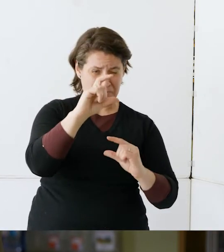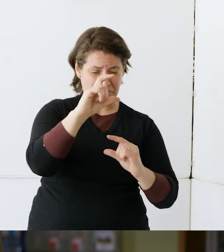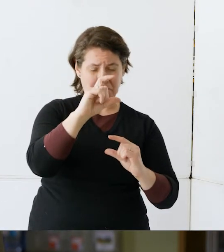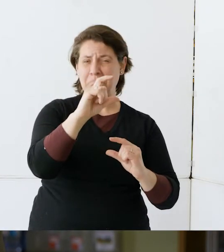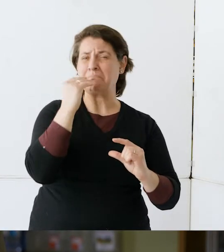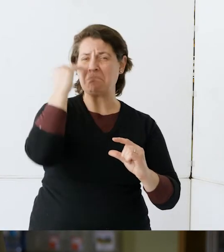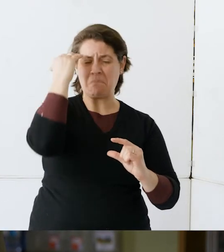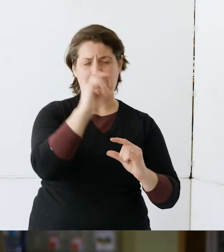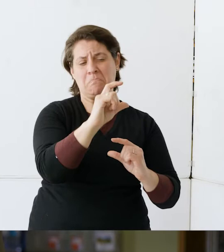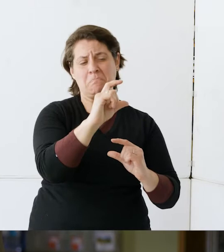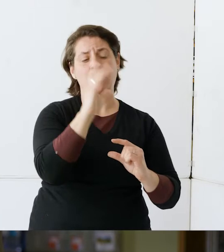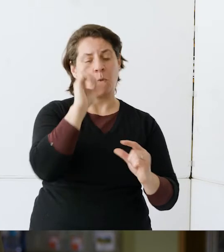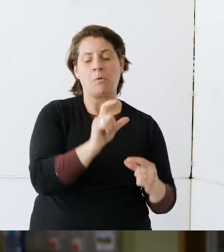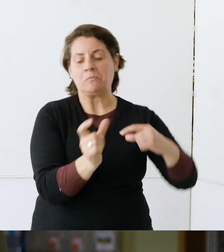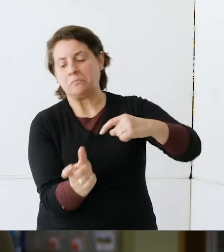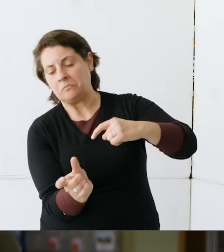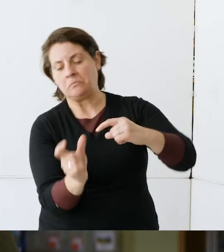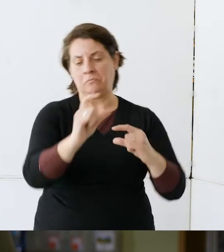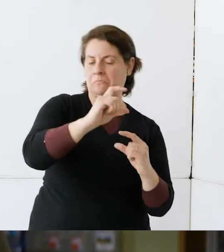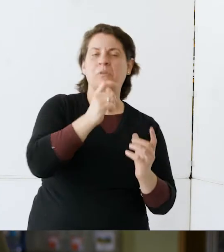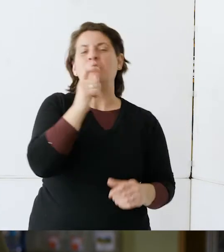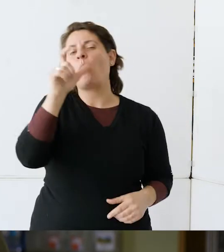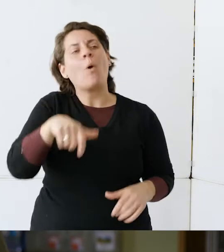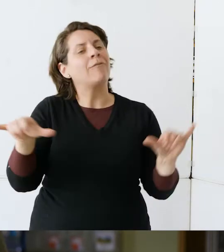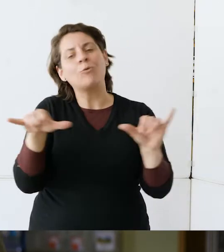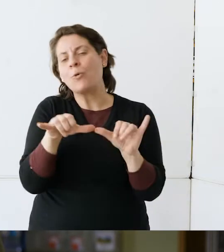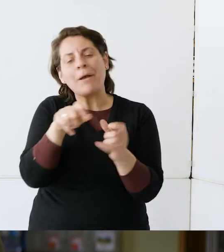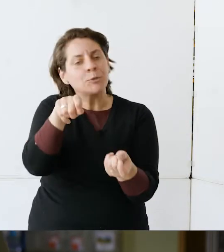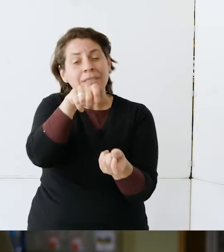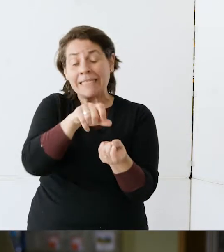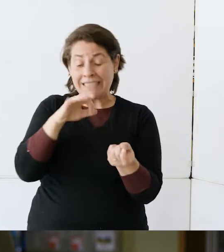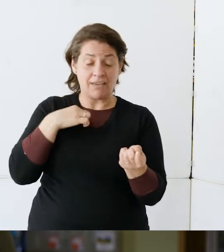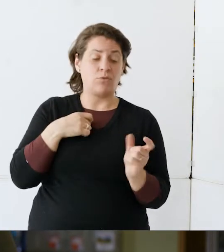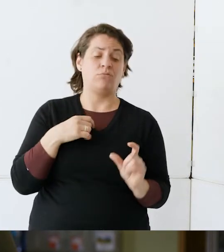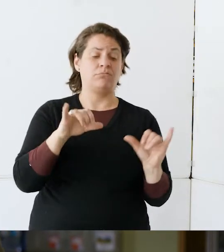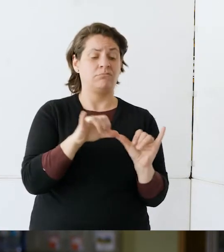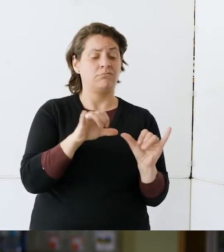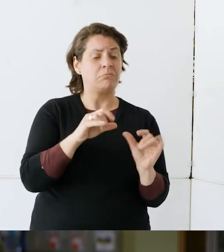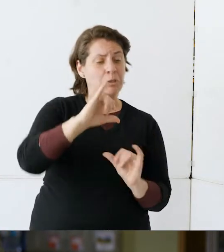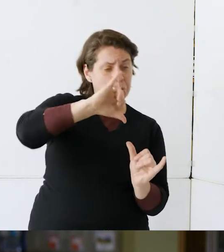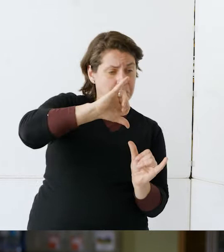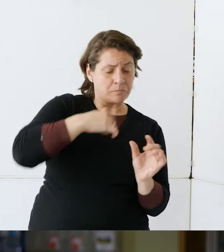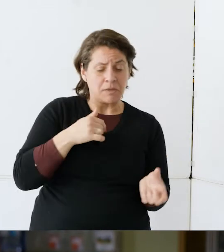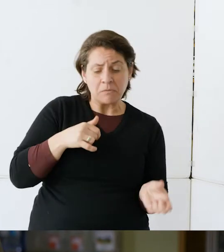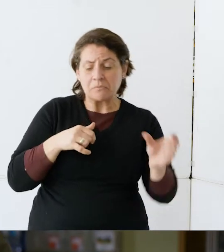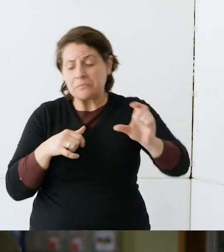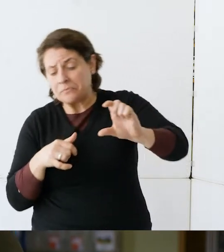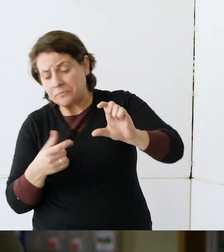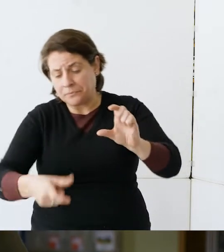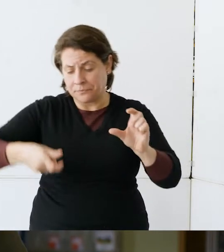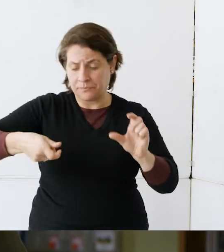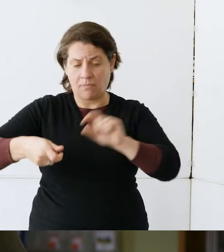starts. We're gonna pour this part in instead of measuring it. Because honey, once you transfer honey to like a measuring